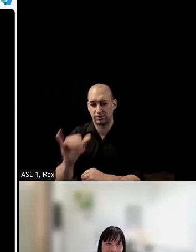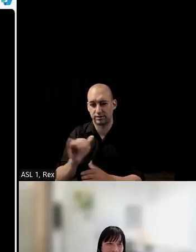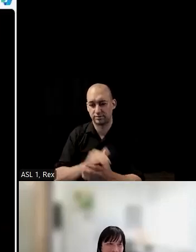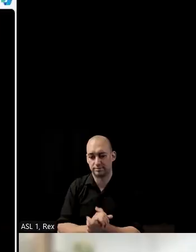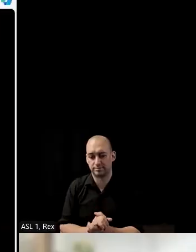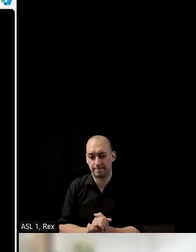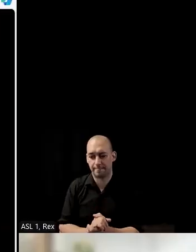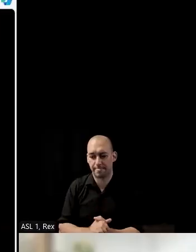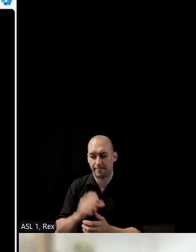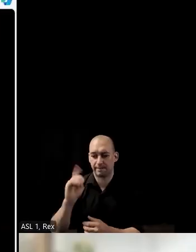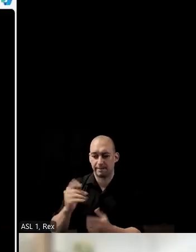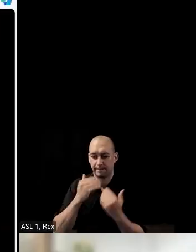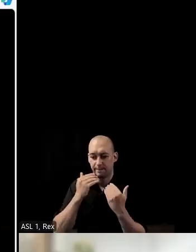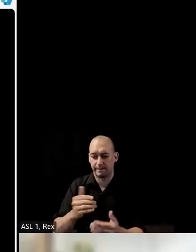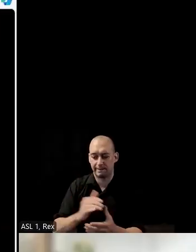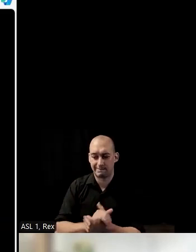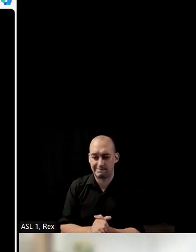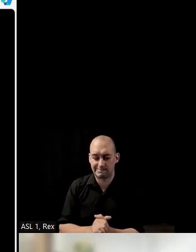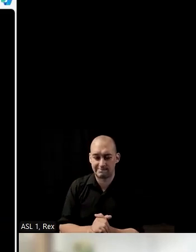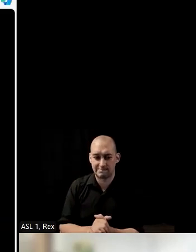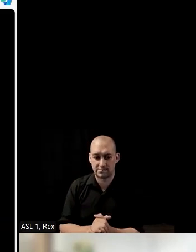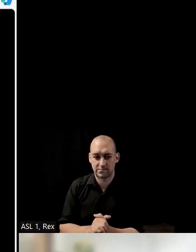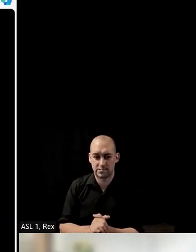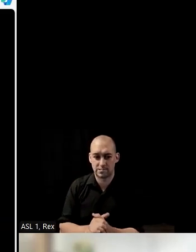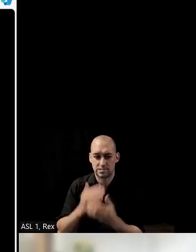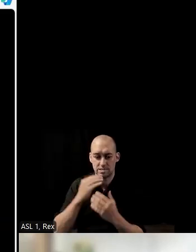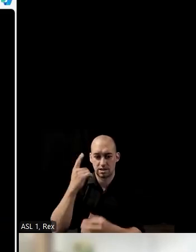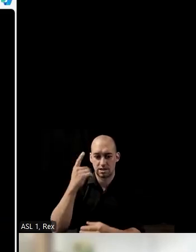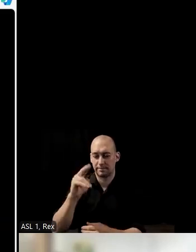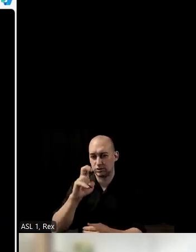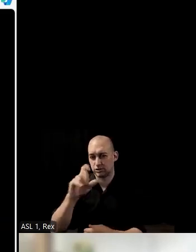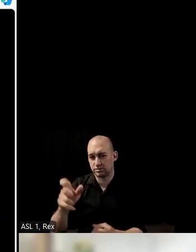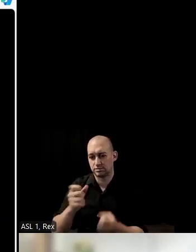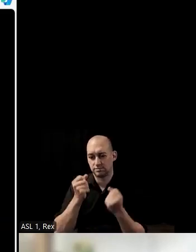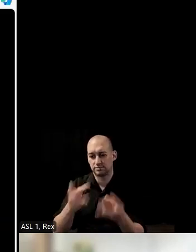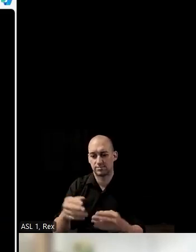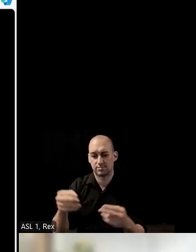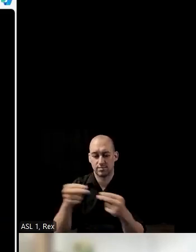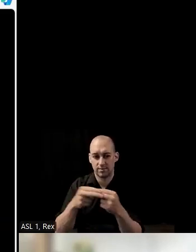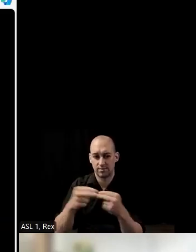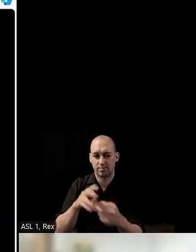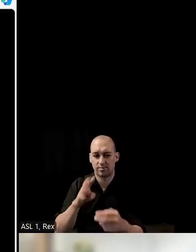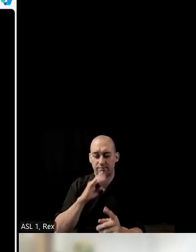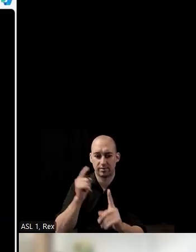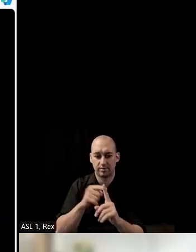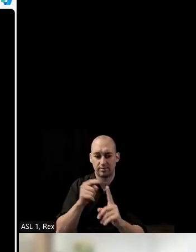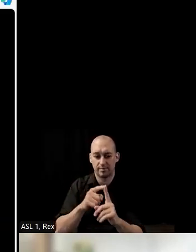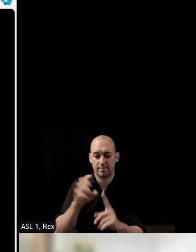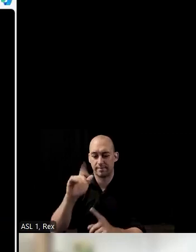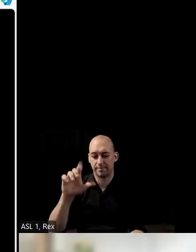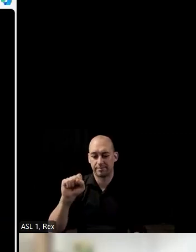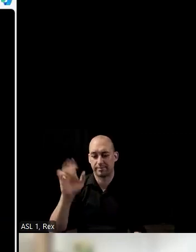right. Well, thank you. Thanks to Michelle, actually, for providing these slides and talking points to update us on the CalZ Connect